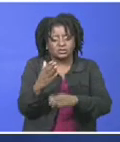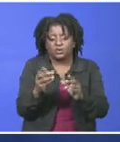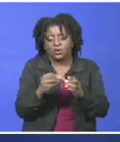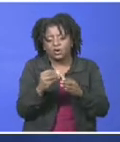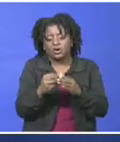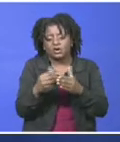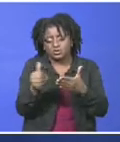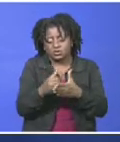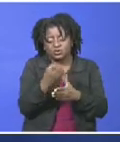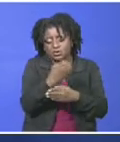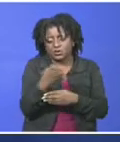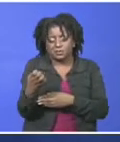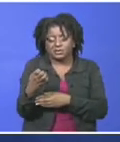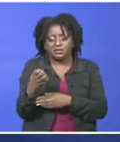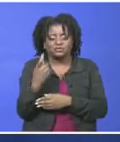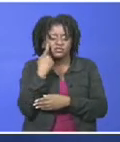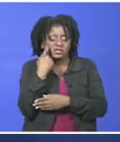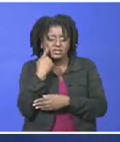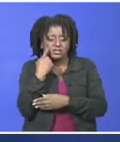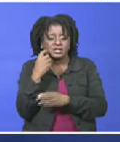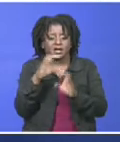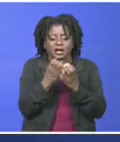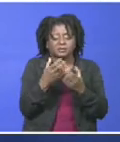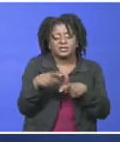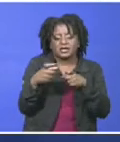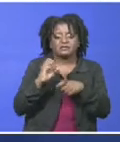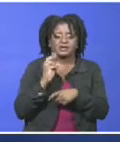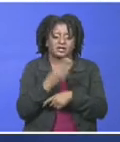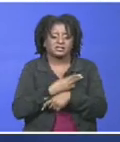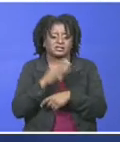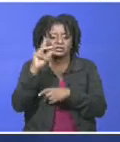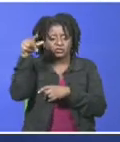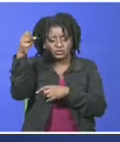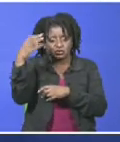a company give us some solar panels. Frank Geary, Federal Network News.